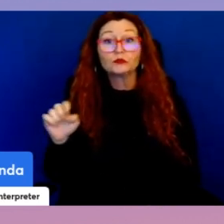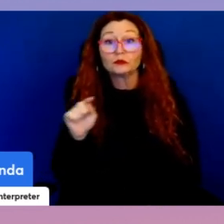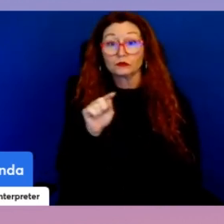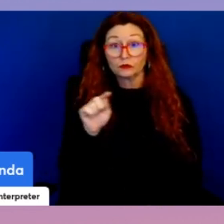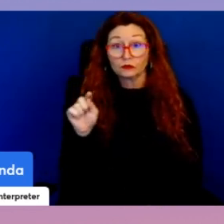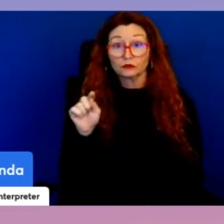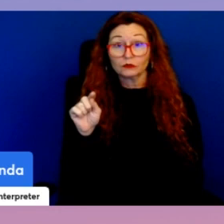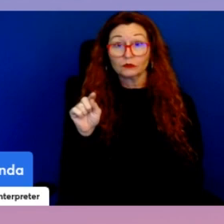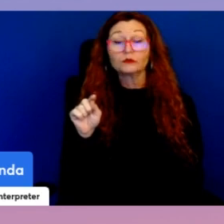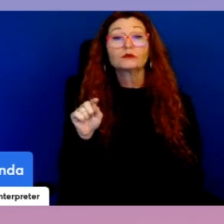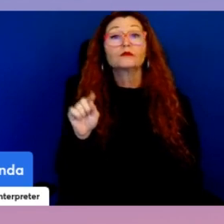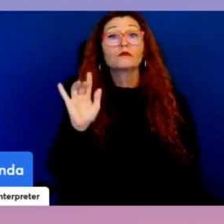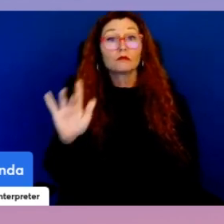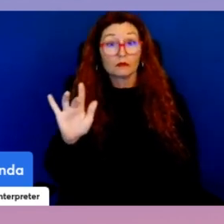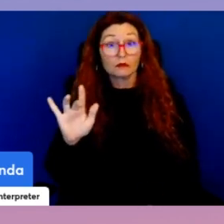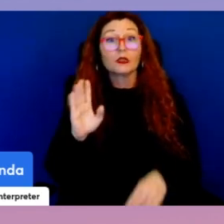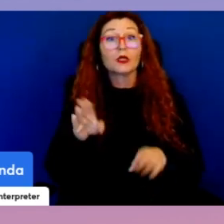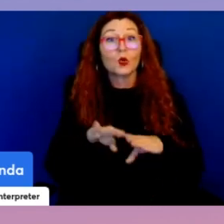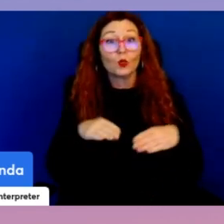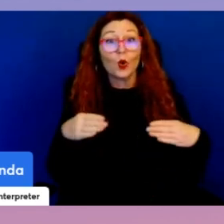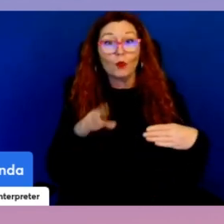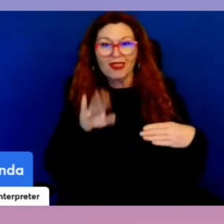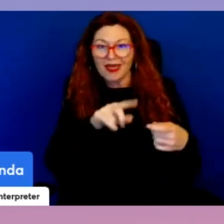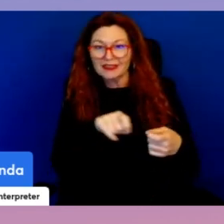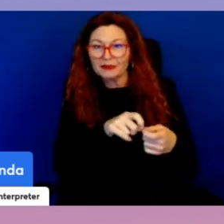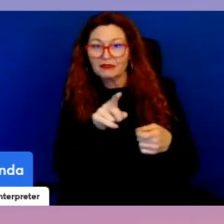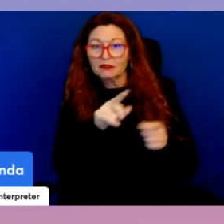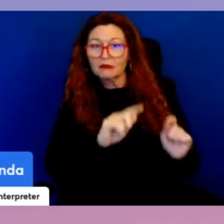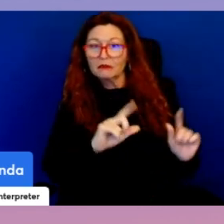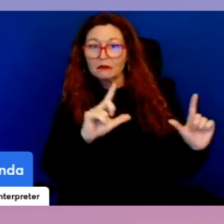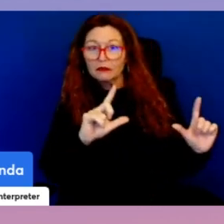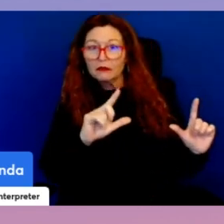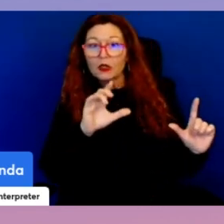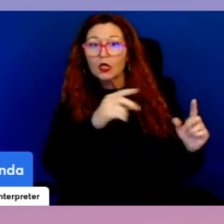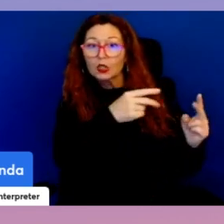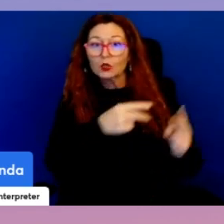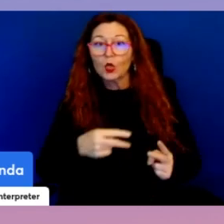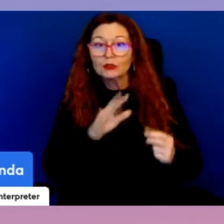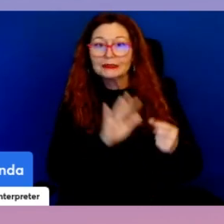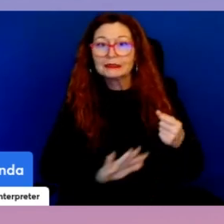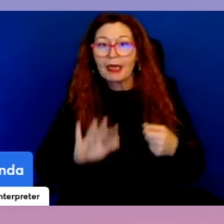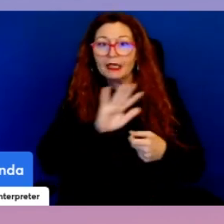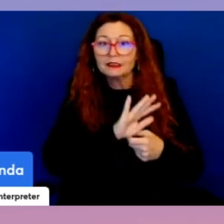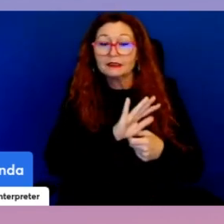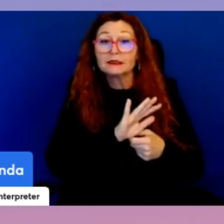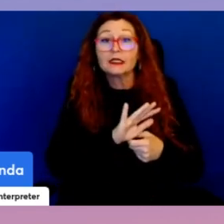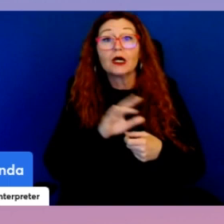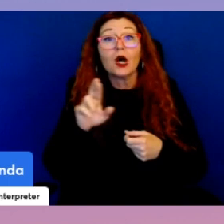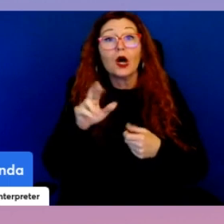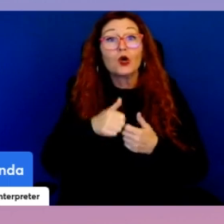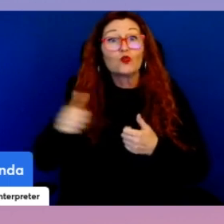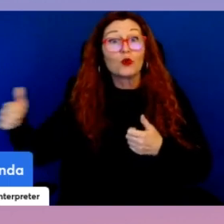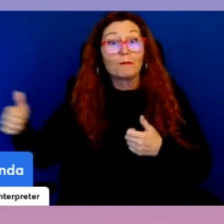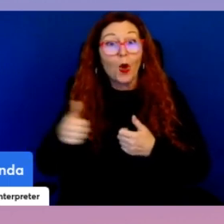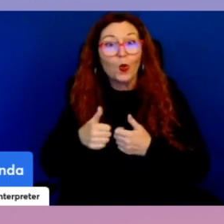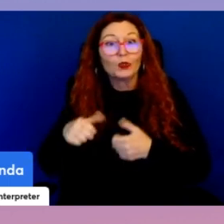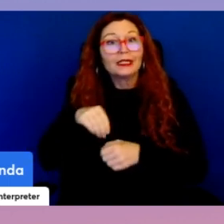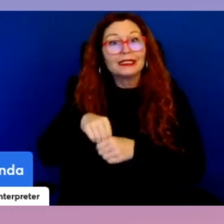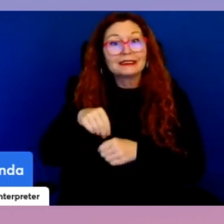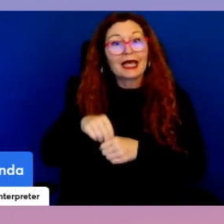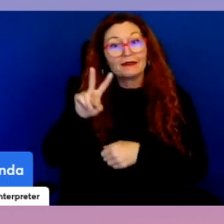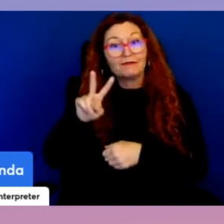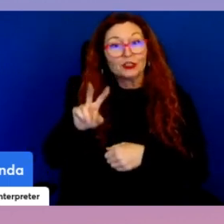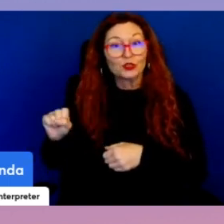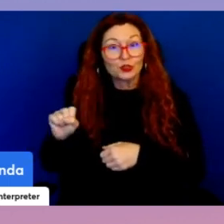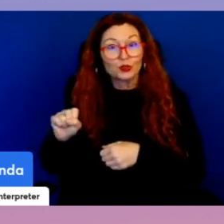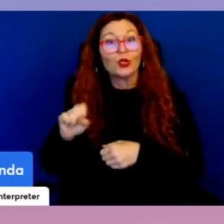is it will open this particular code space remotely inside of your Visual Studio Code installation